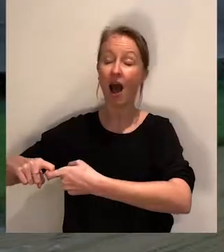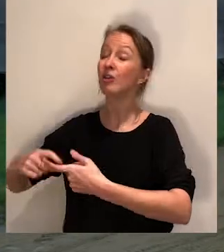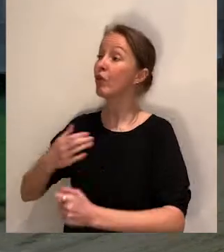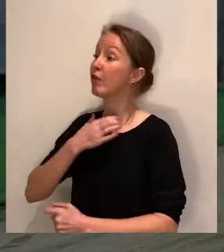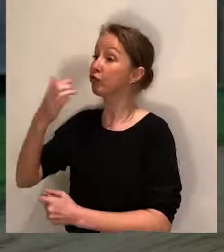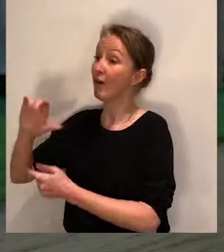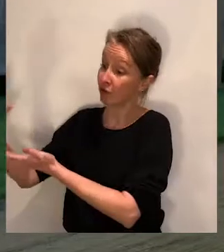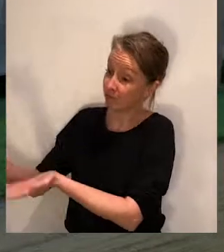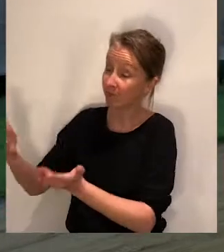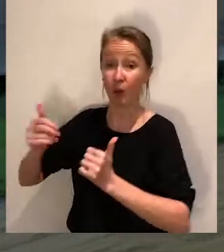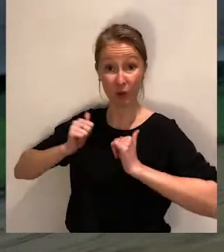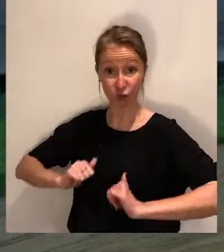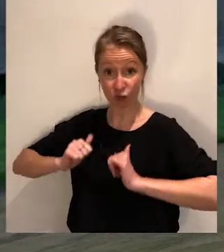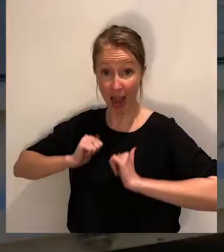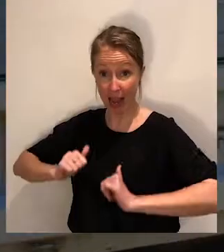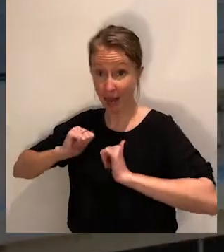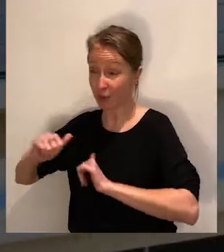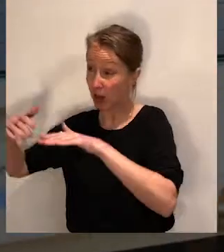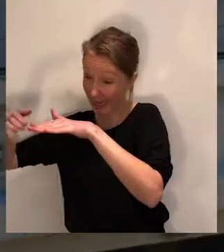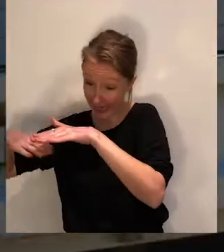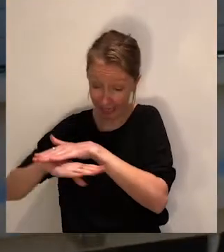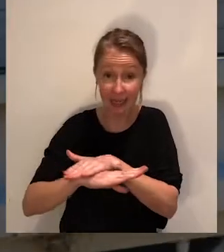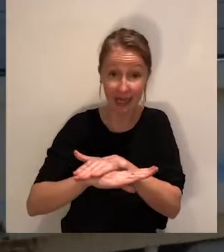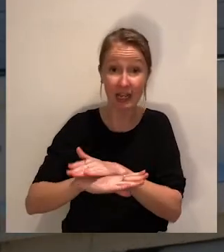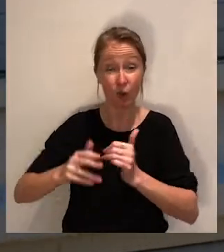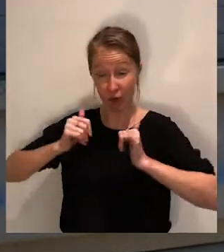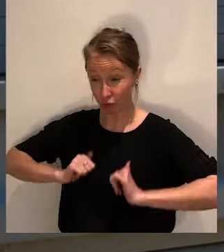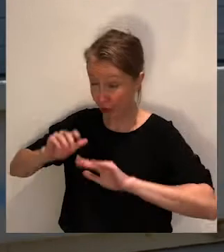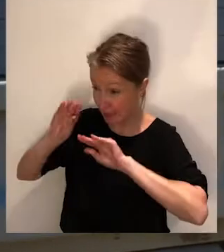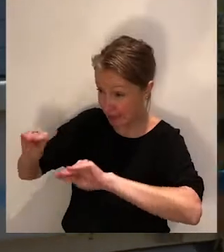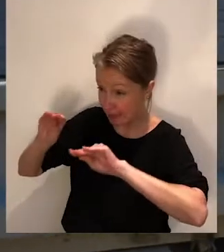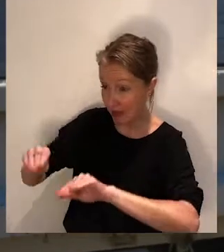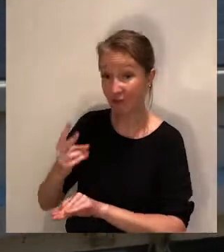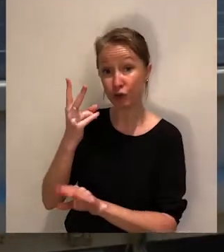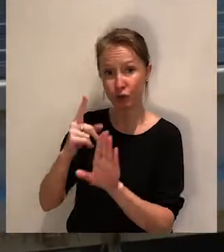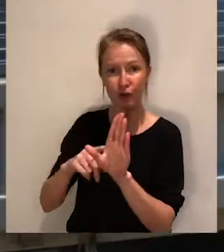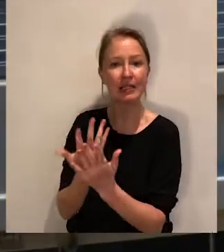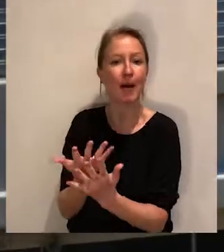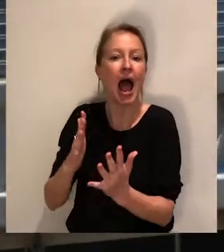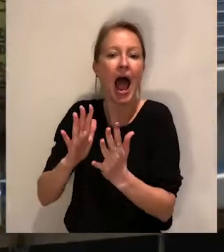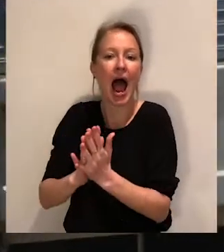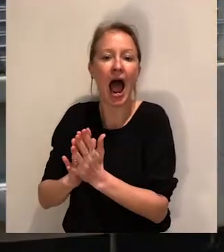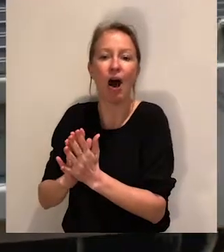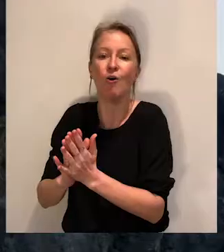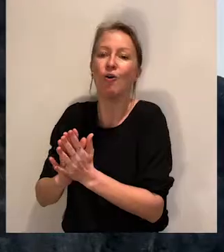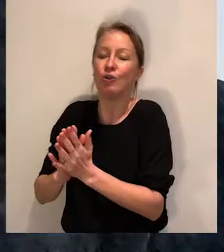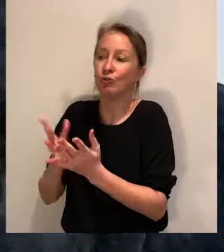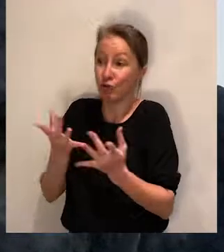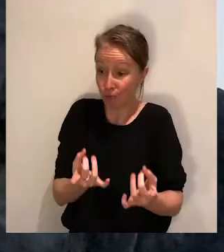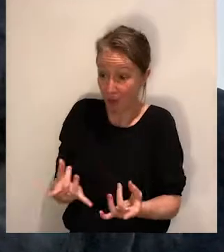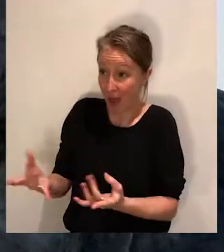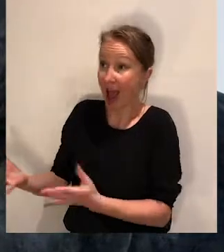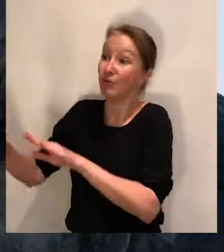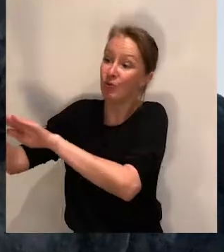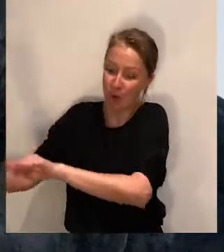been training them since they moved down. So 2 years, coming up to 2 years, we've been training them to come back up the hill. So you